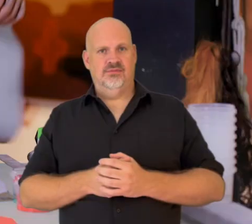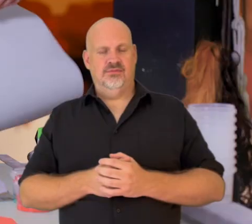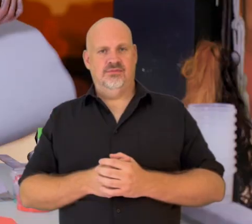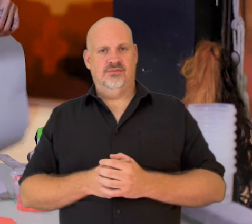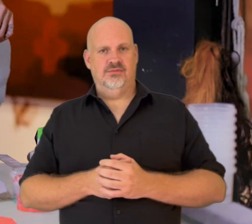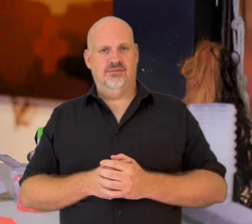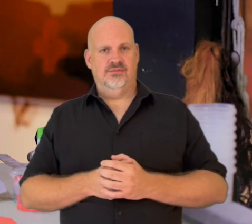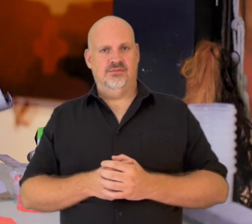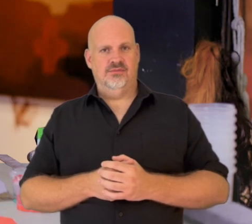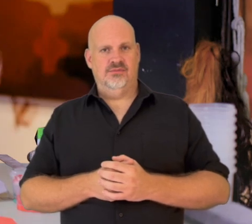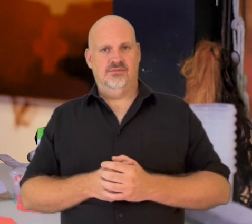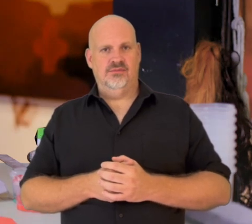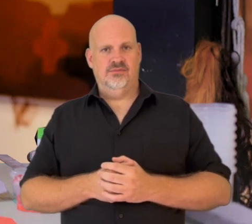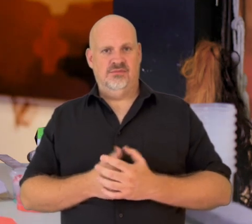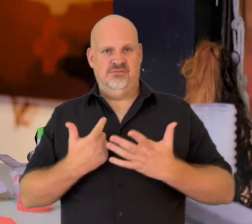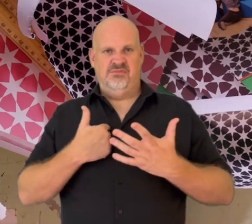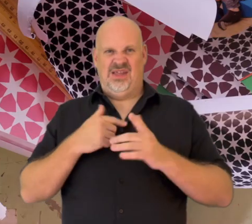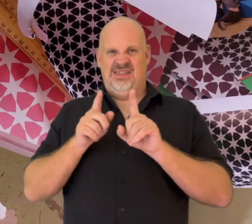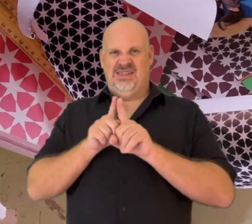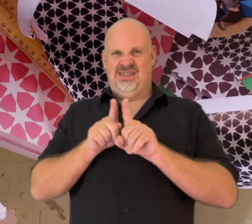I think I'm going to do the same thing in this corner.